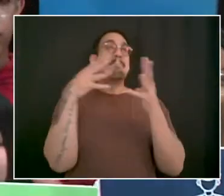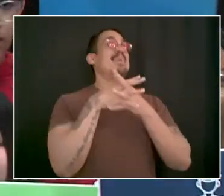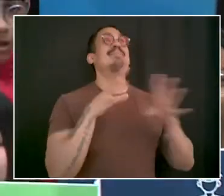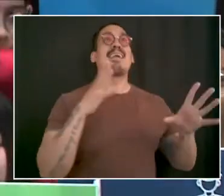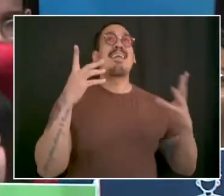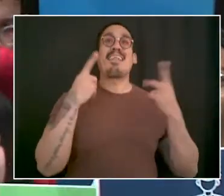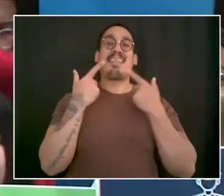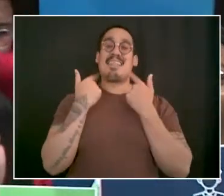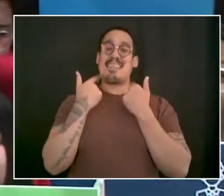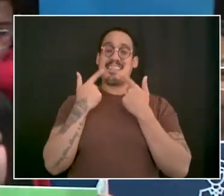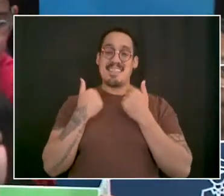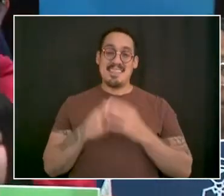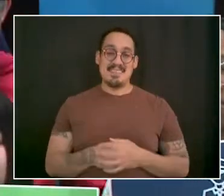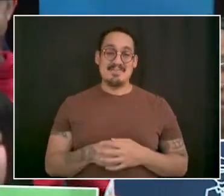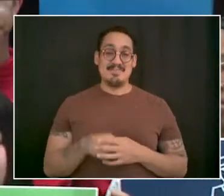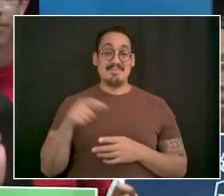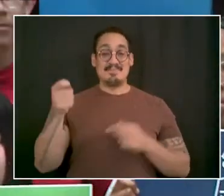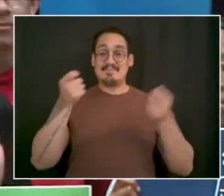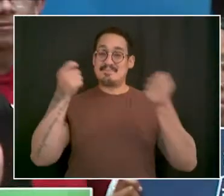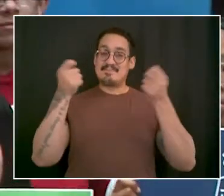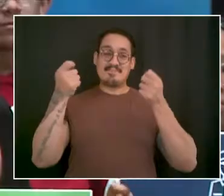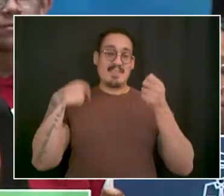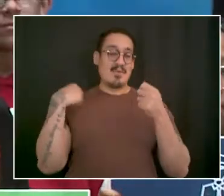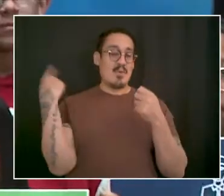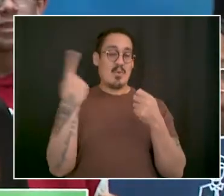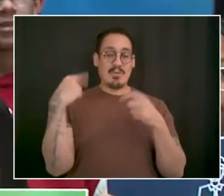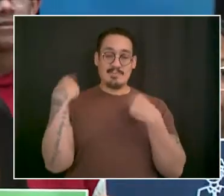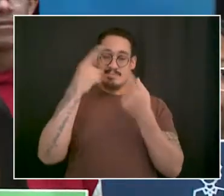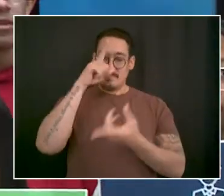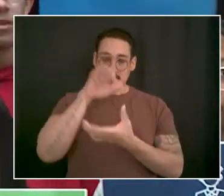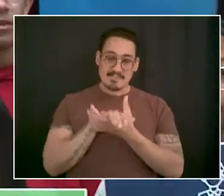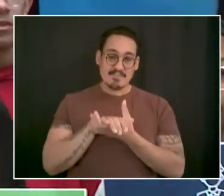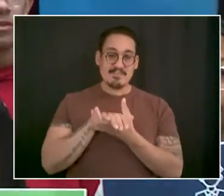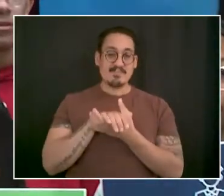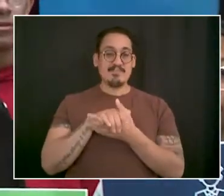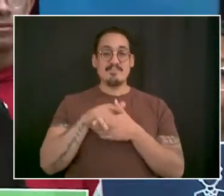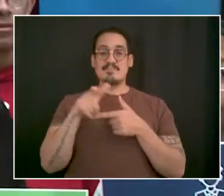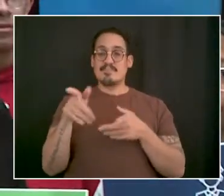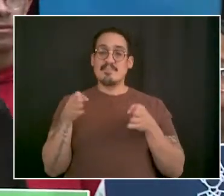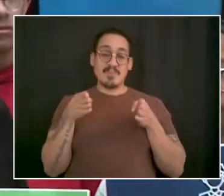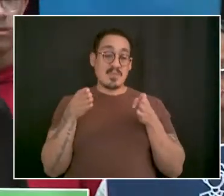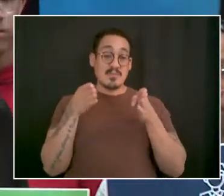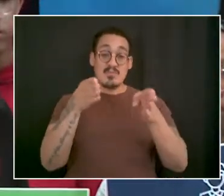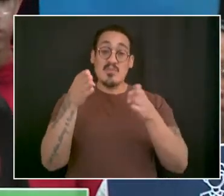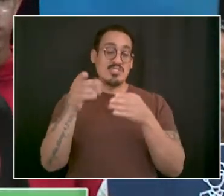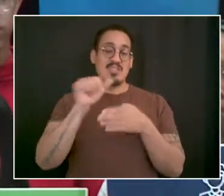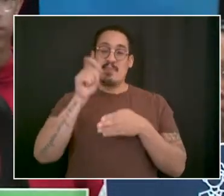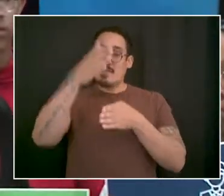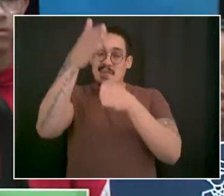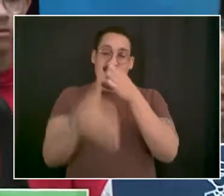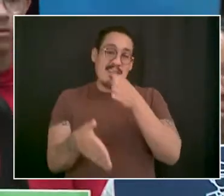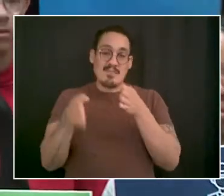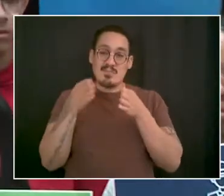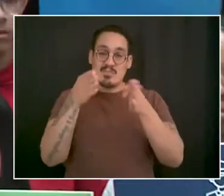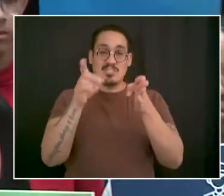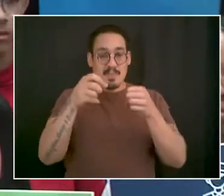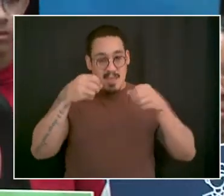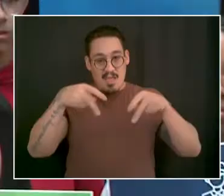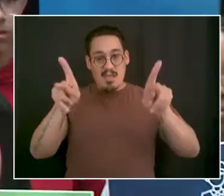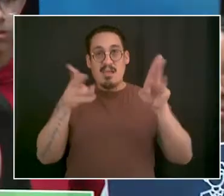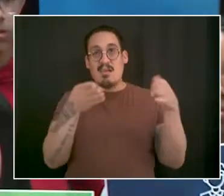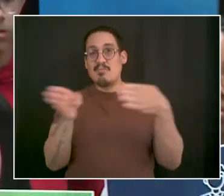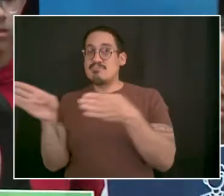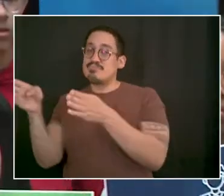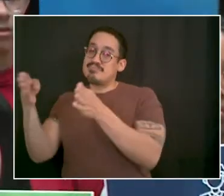This administration has always believed that a bend in the road should not be the end of the road. It should be an opportunity to make the